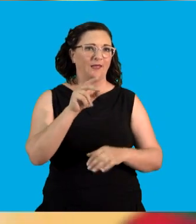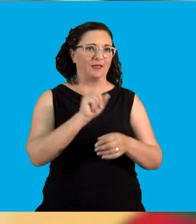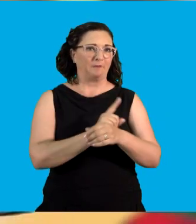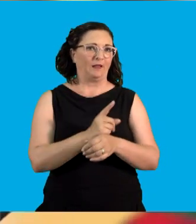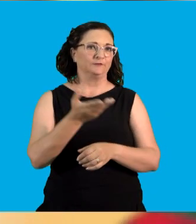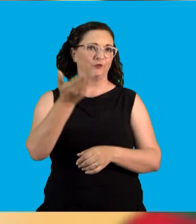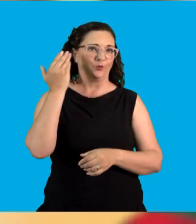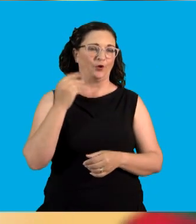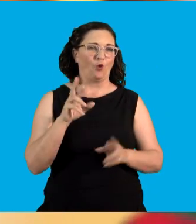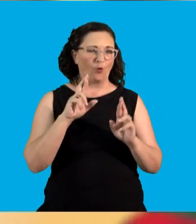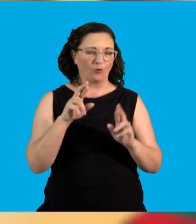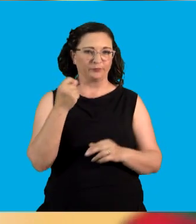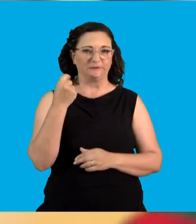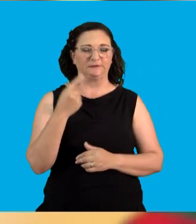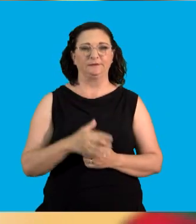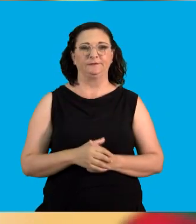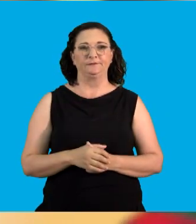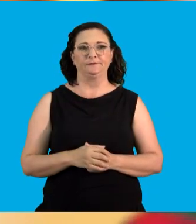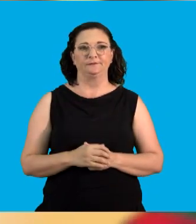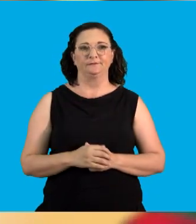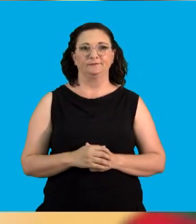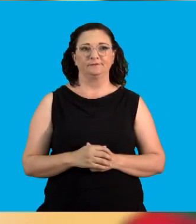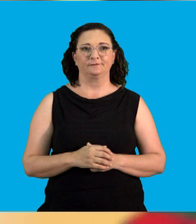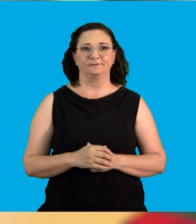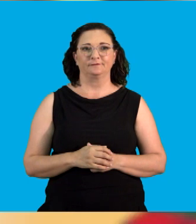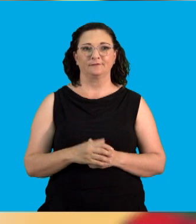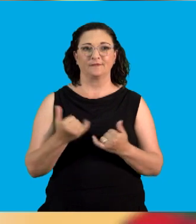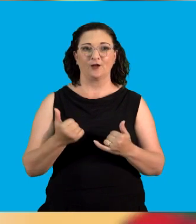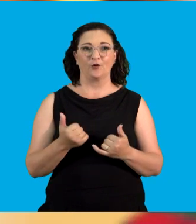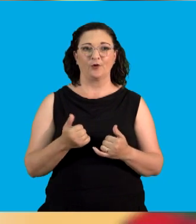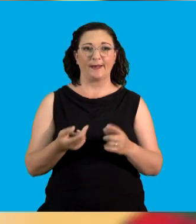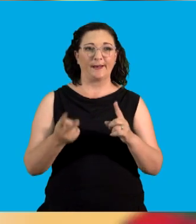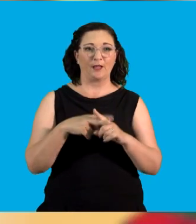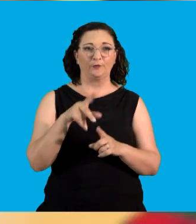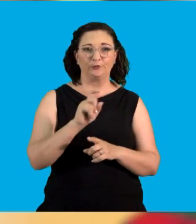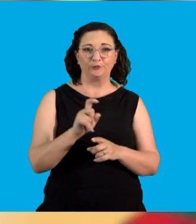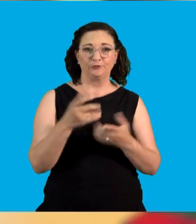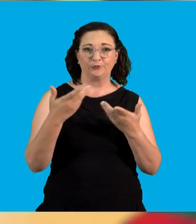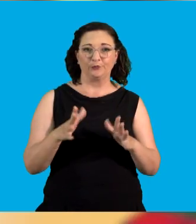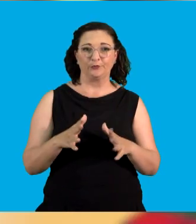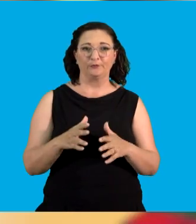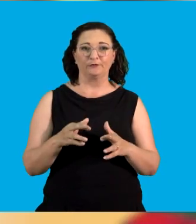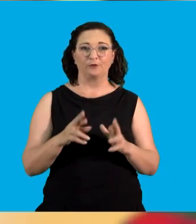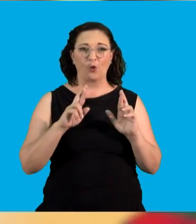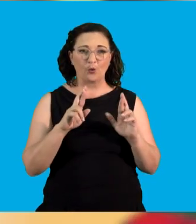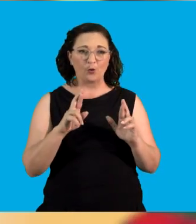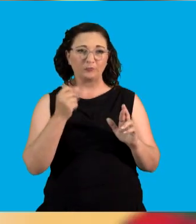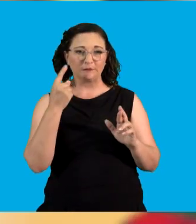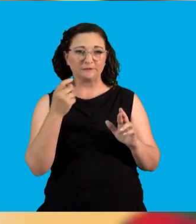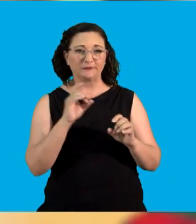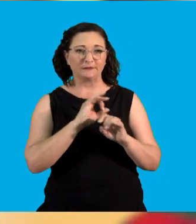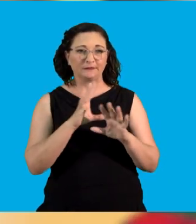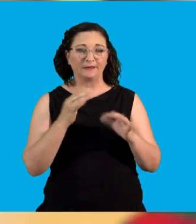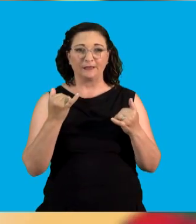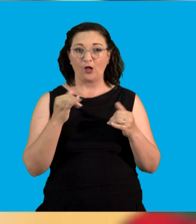happened 8 minutes ago. I hope you understand that, all right? Now that we have looked at our application questions, I hope